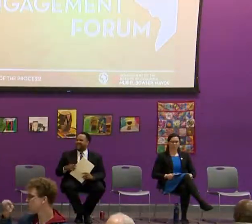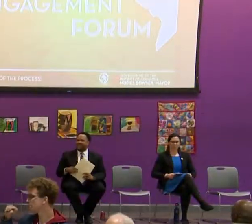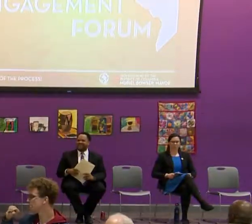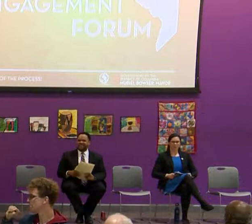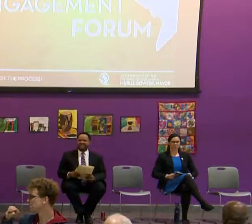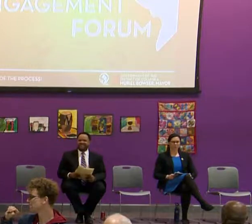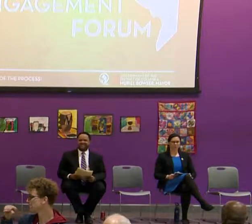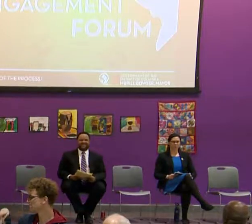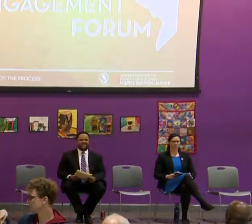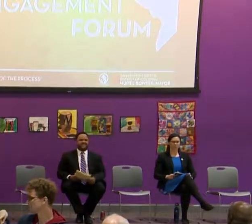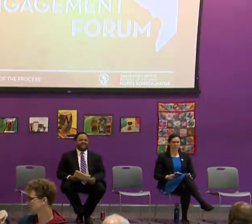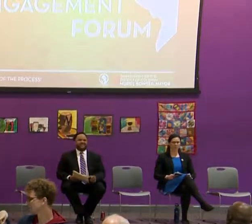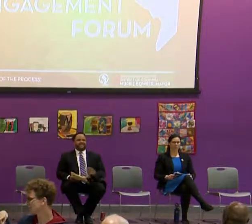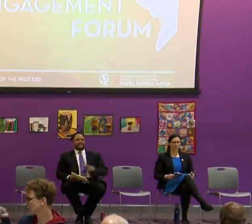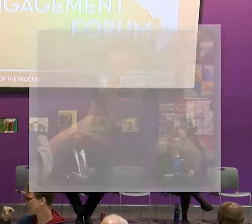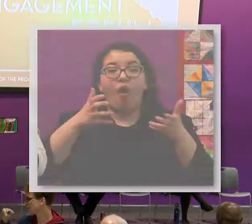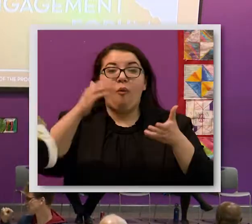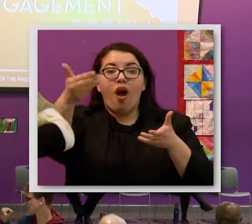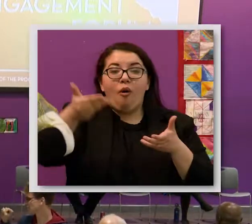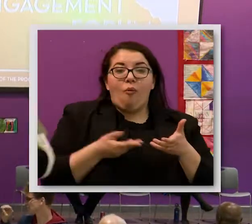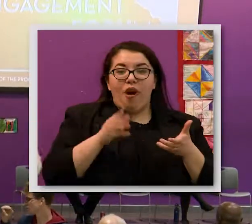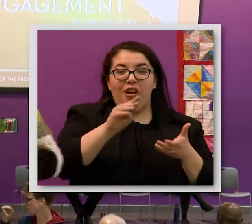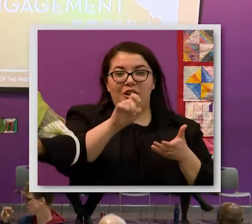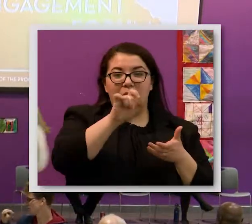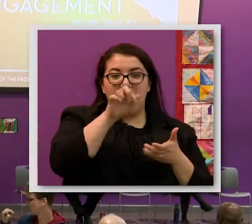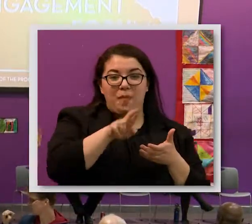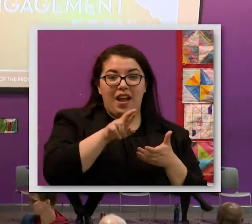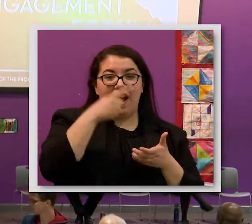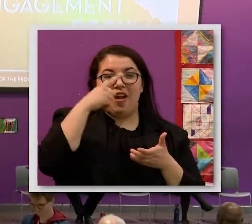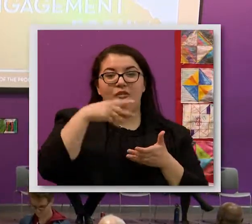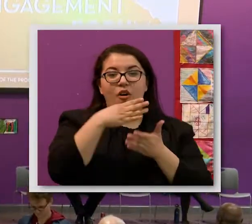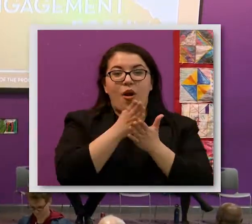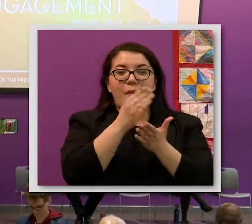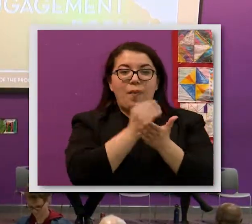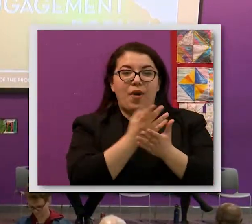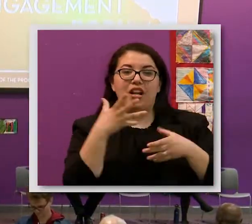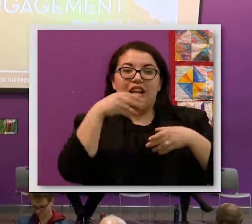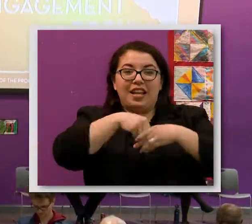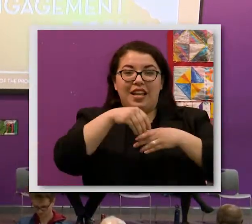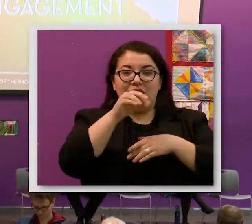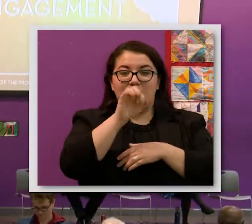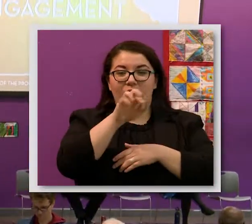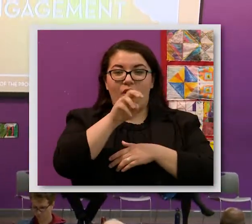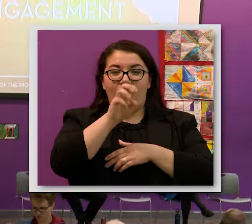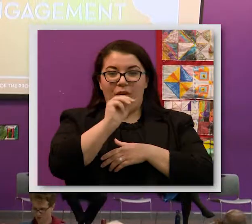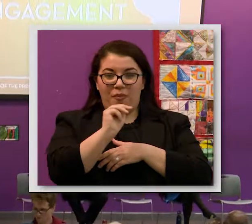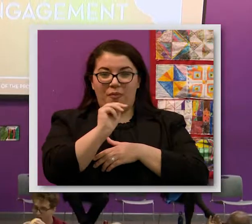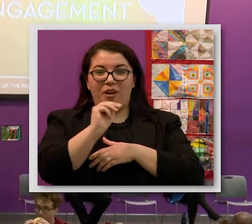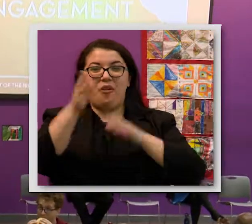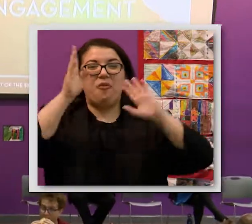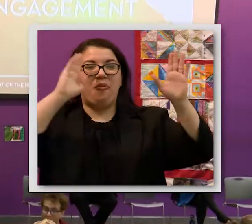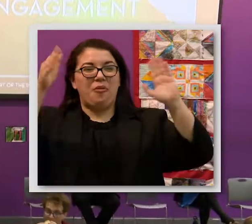Once again, welcome to Mayor Bowser's Budget Engagement Forum. We're so excited to have you all here.